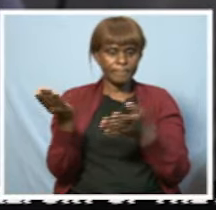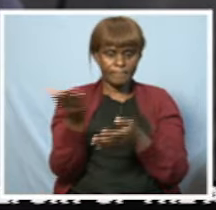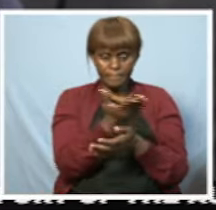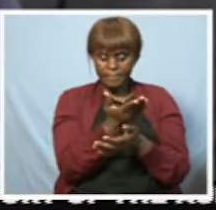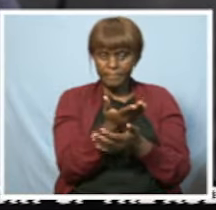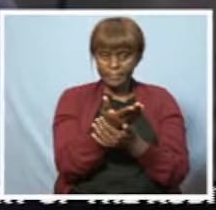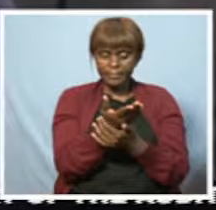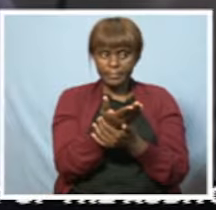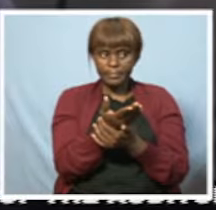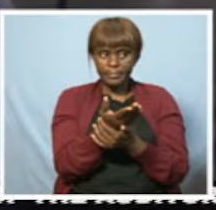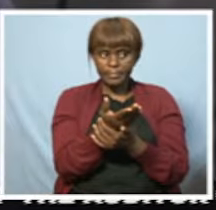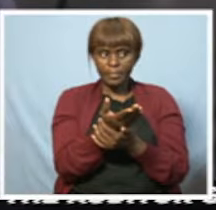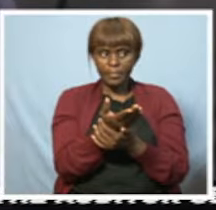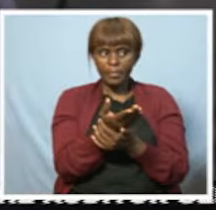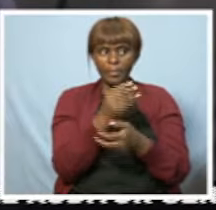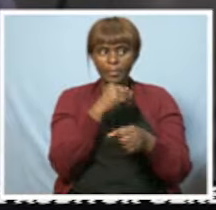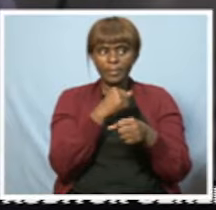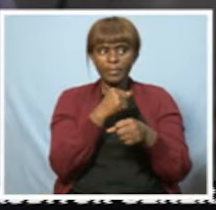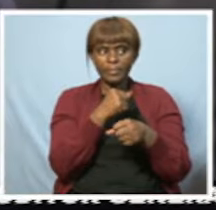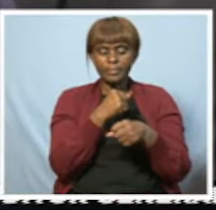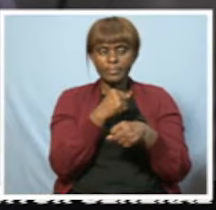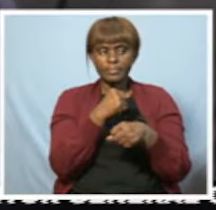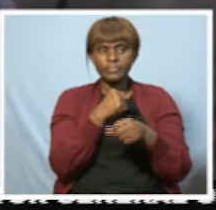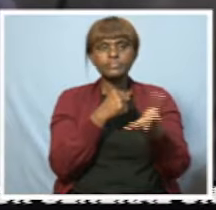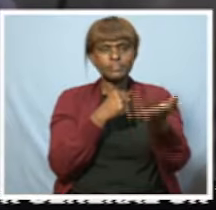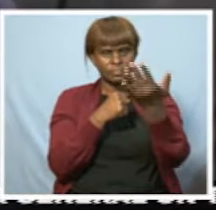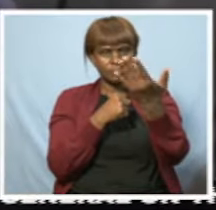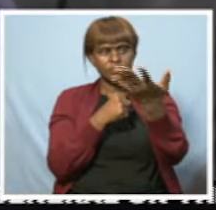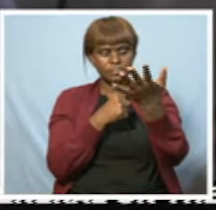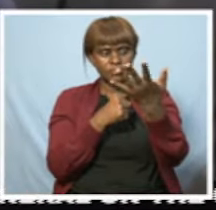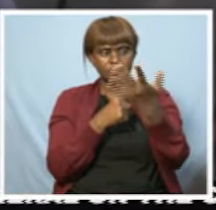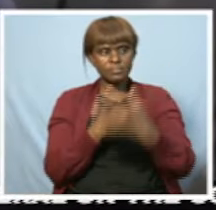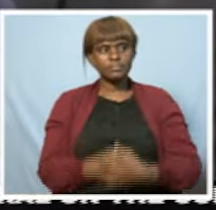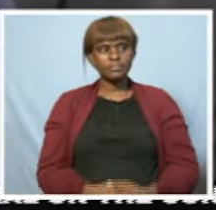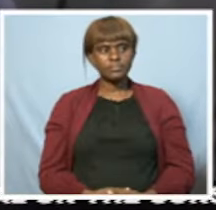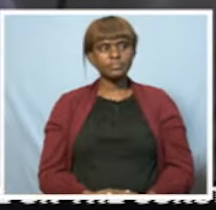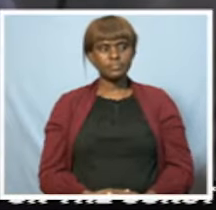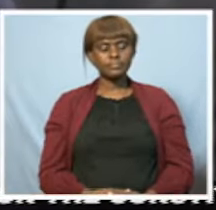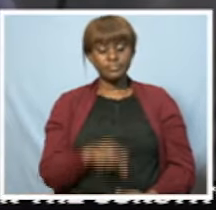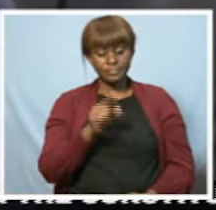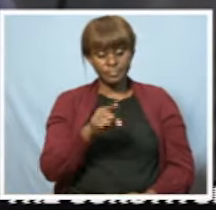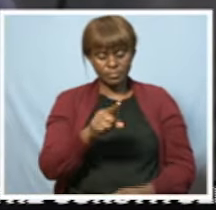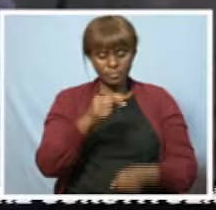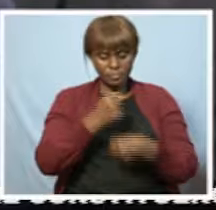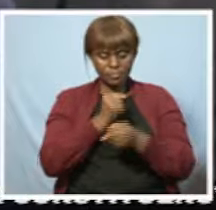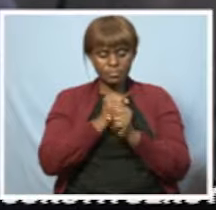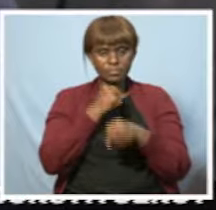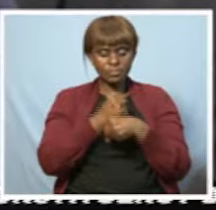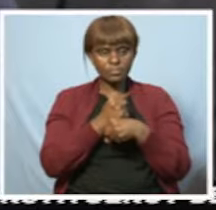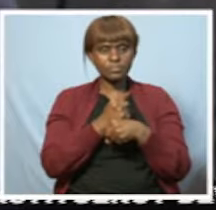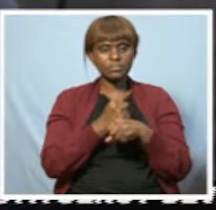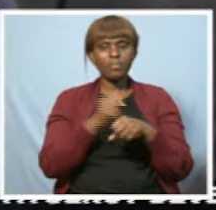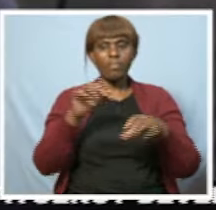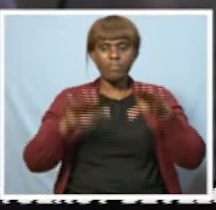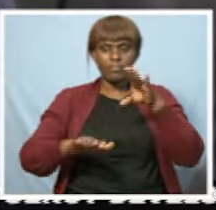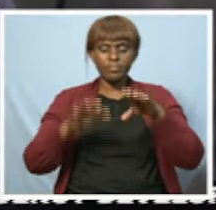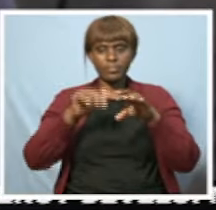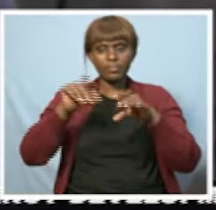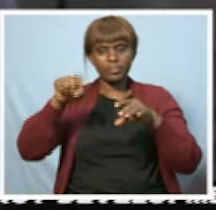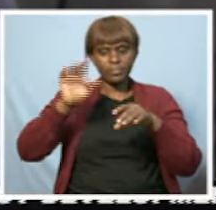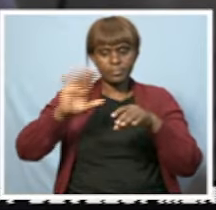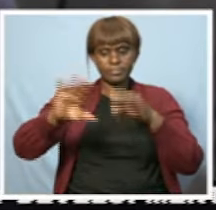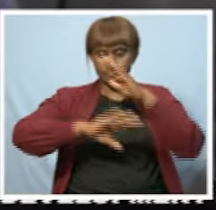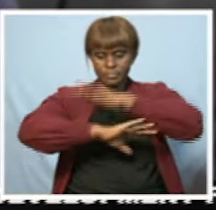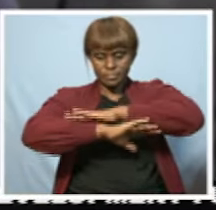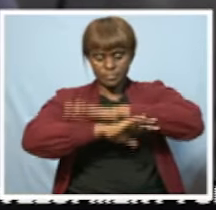This created, yes? Go ahead, go ahead. Yes, this created a balance in the required